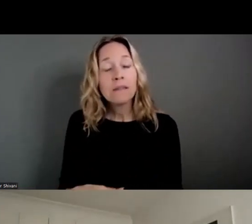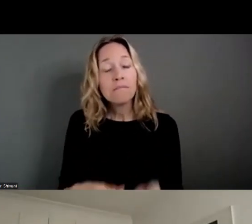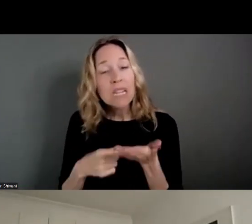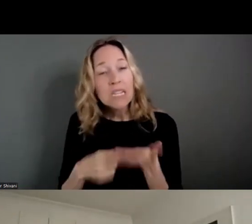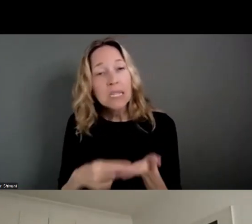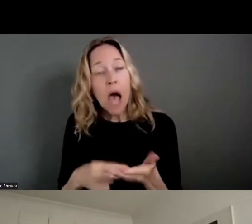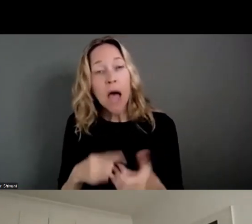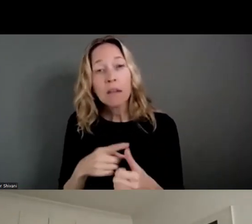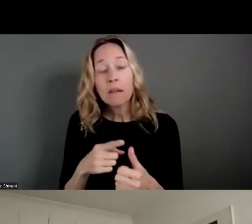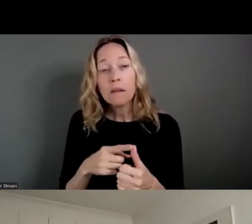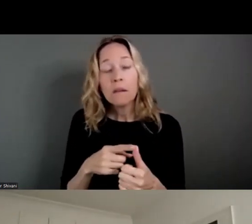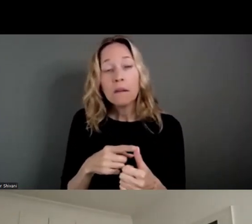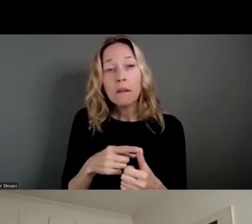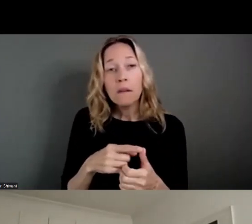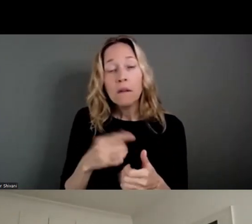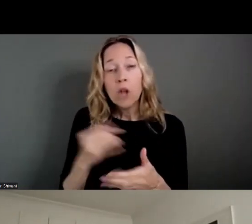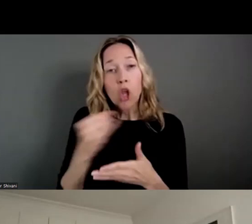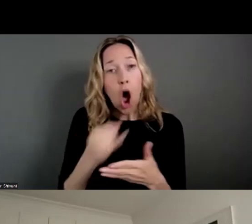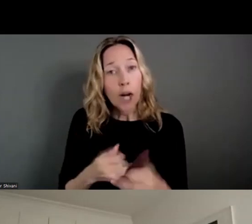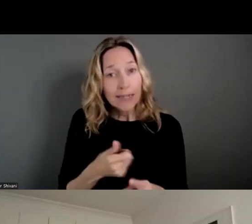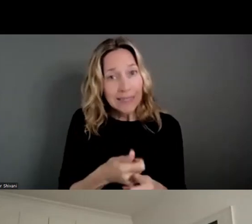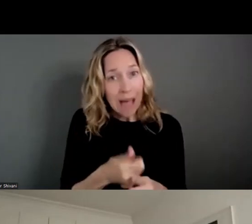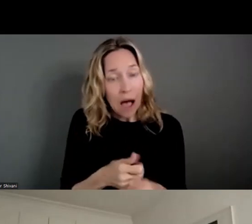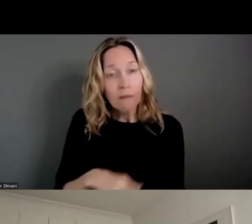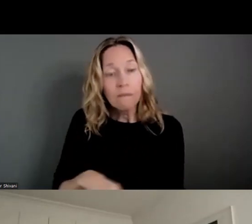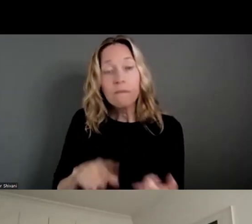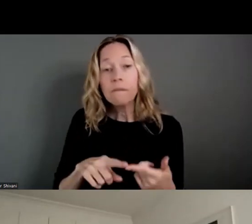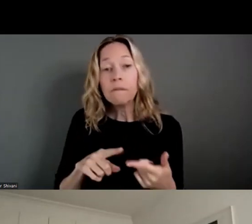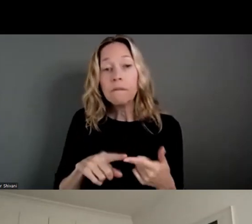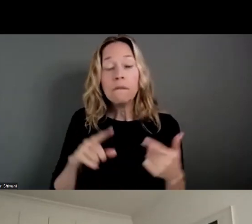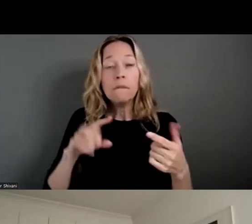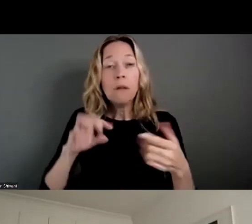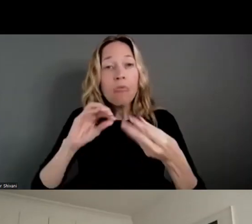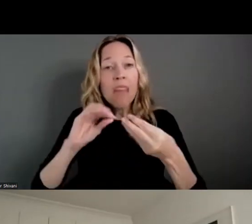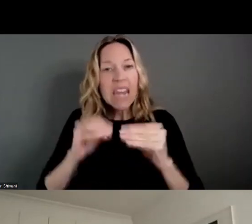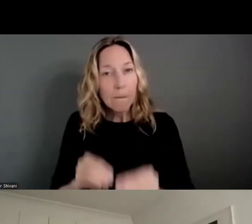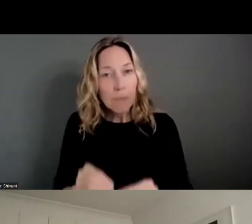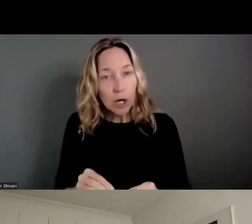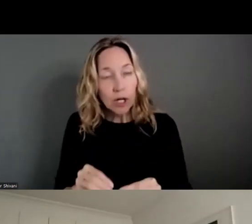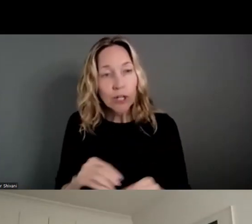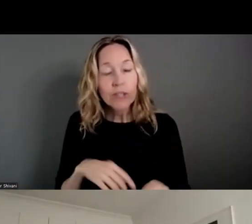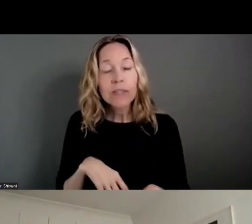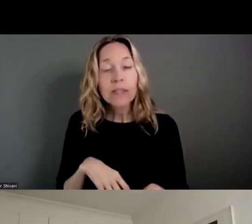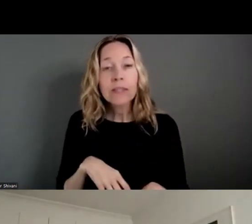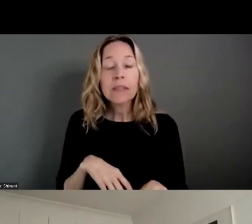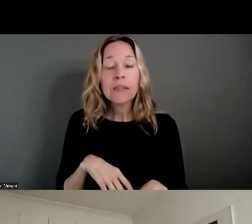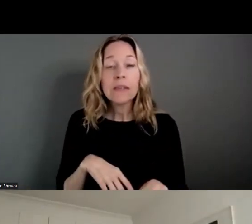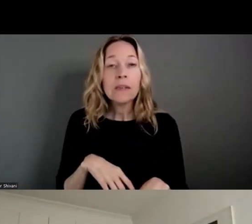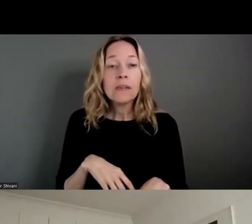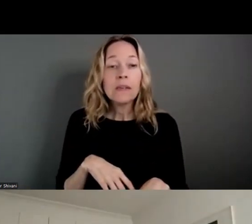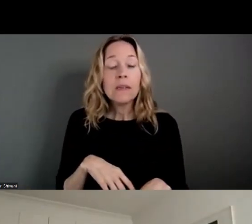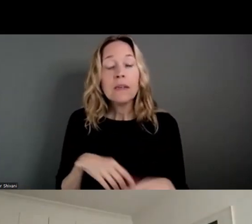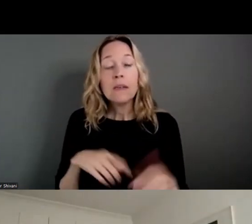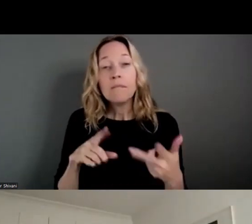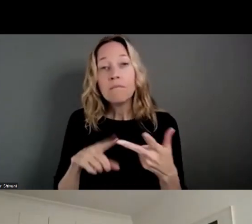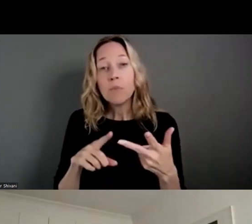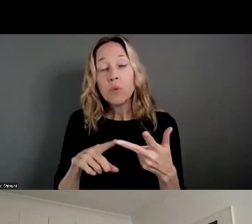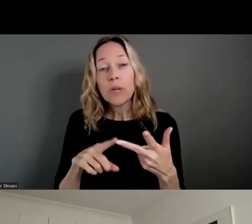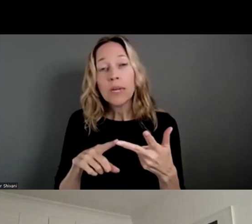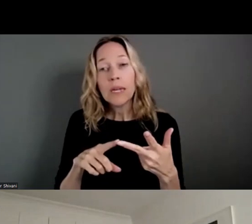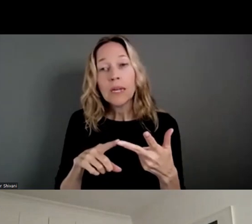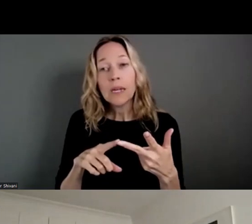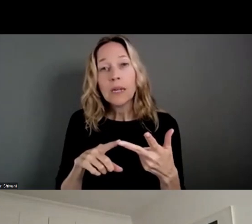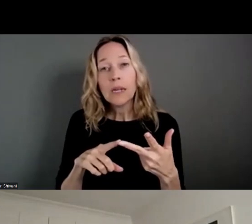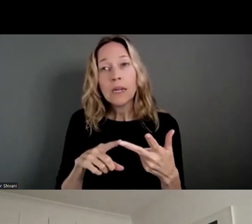2 are the numbers. These may or may not go in this order, but I think they kind of do. 3 is kind of like, where